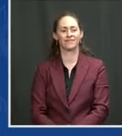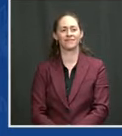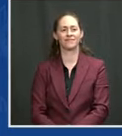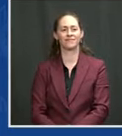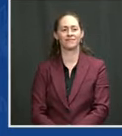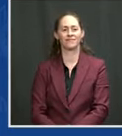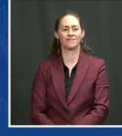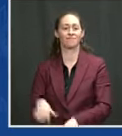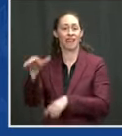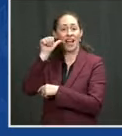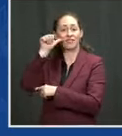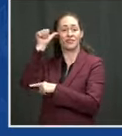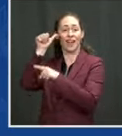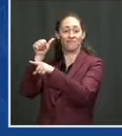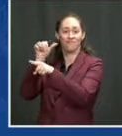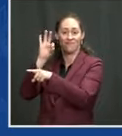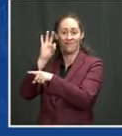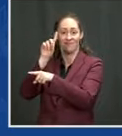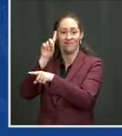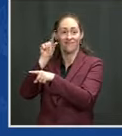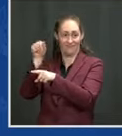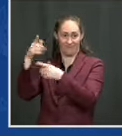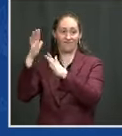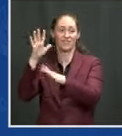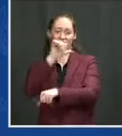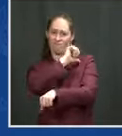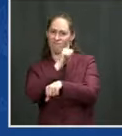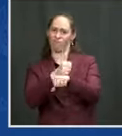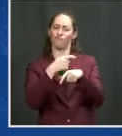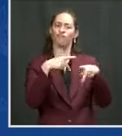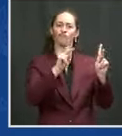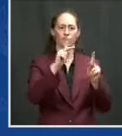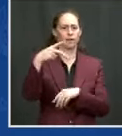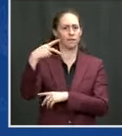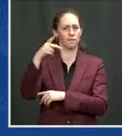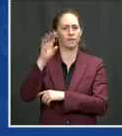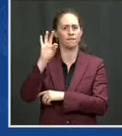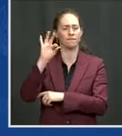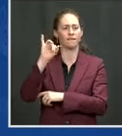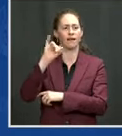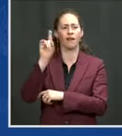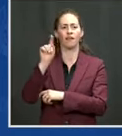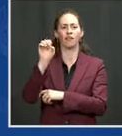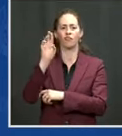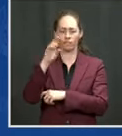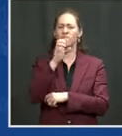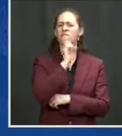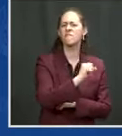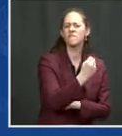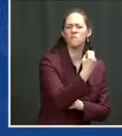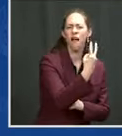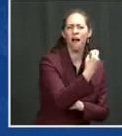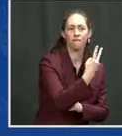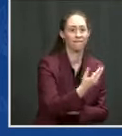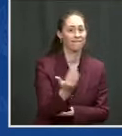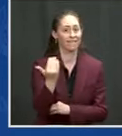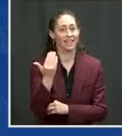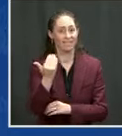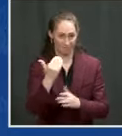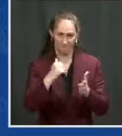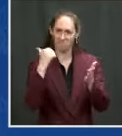years of age. 12 to 15. That more parents, that means parents who want to protect their